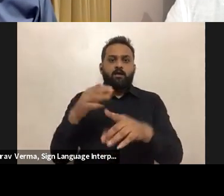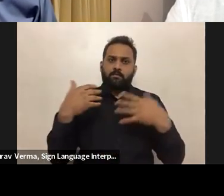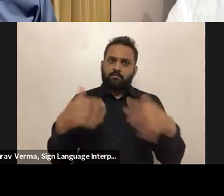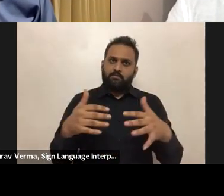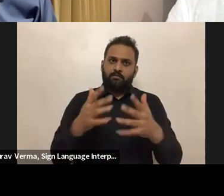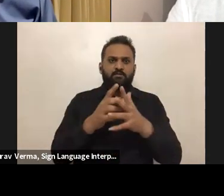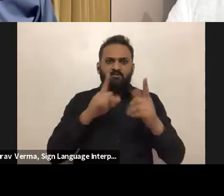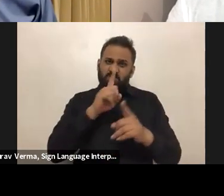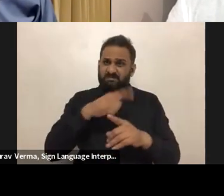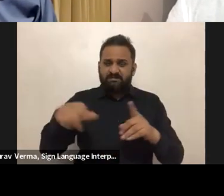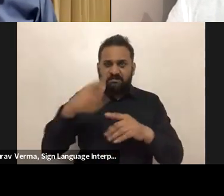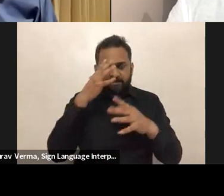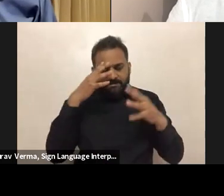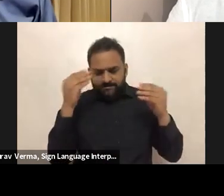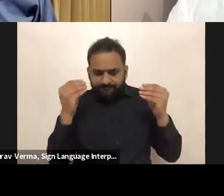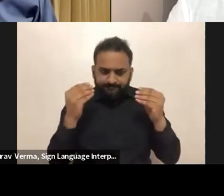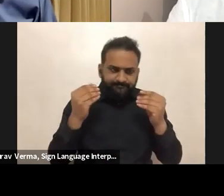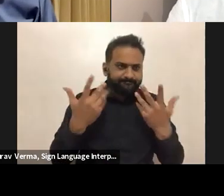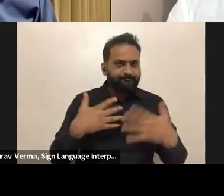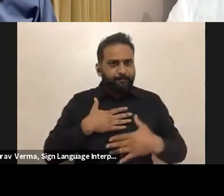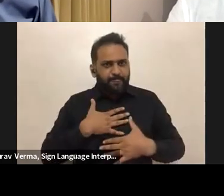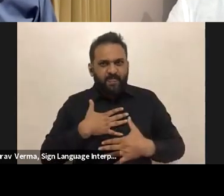trauma attached to being